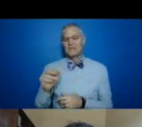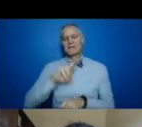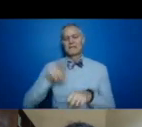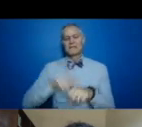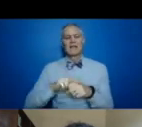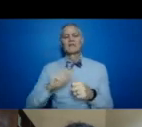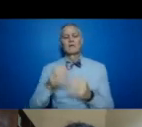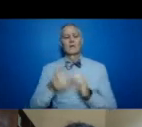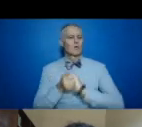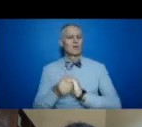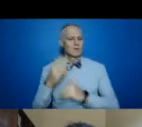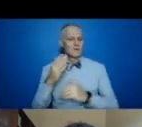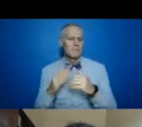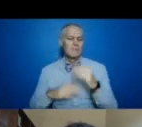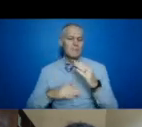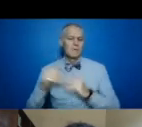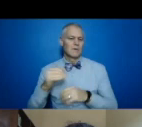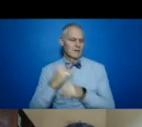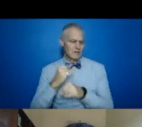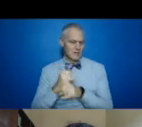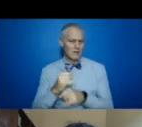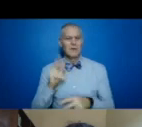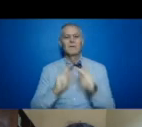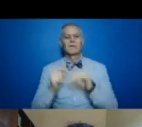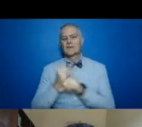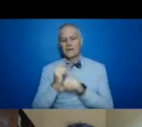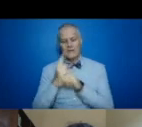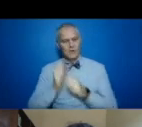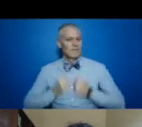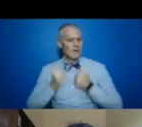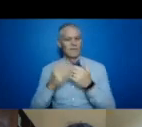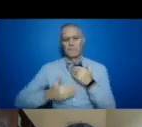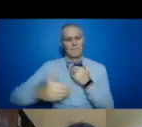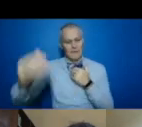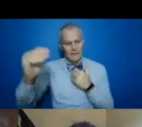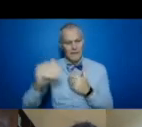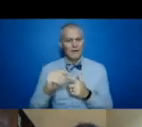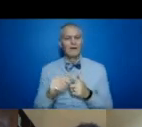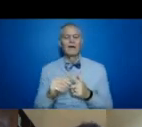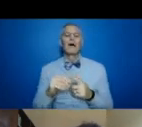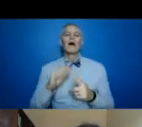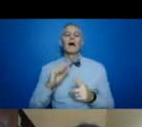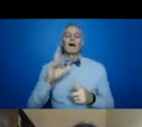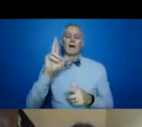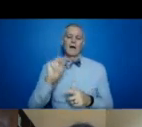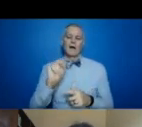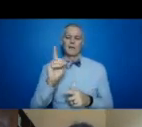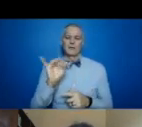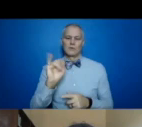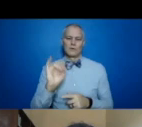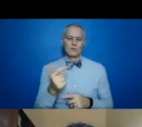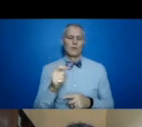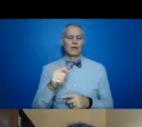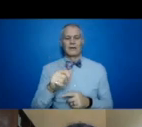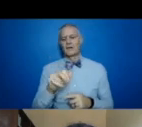the People's Institute for Survival and Beyond. Some of you may be familiar with the Undoing Racism workshops that